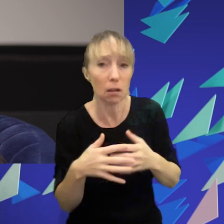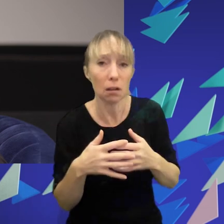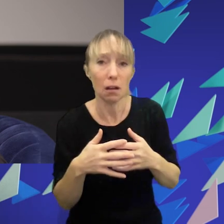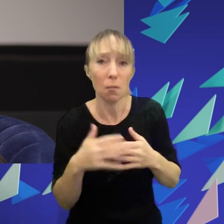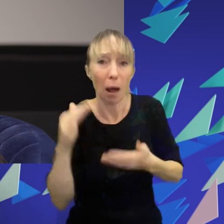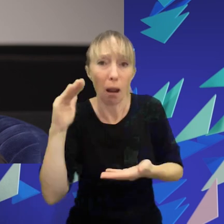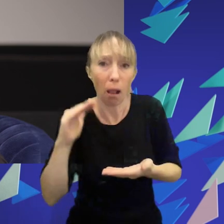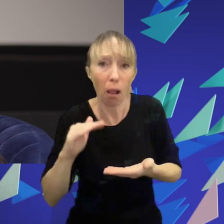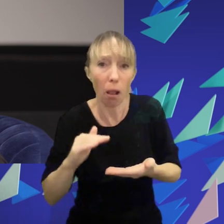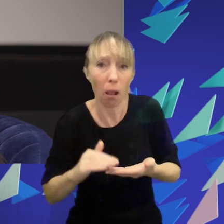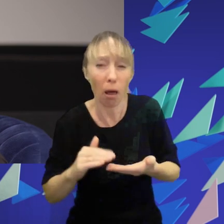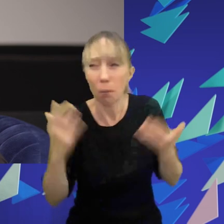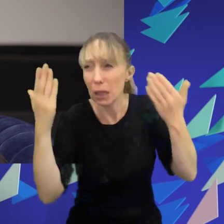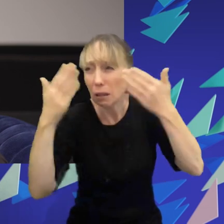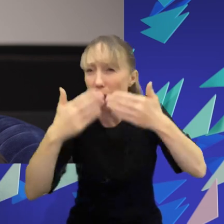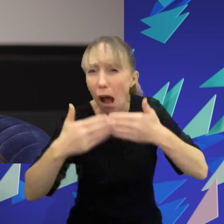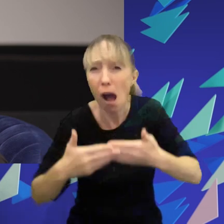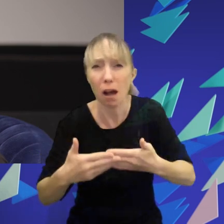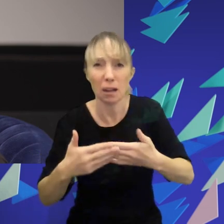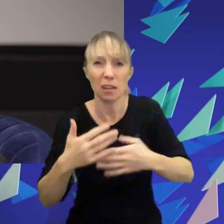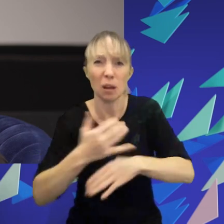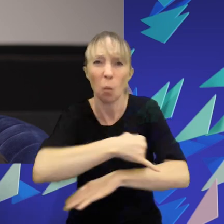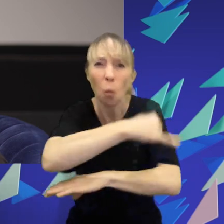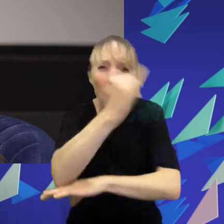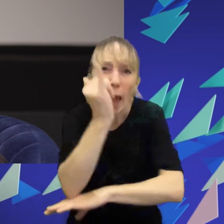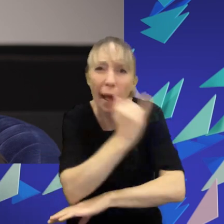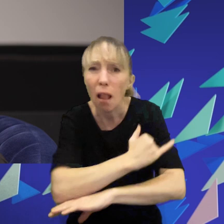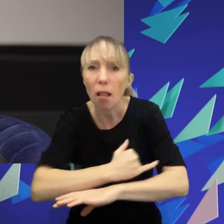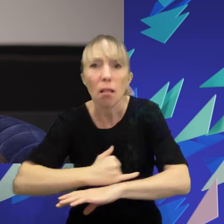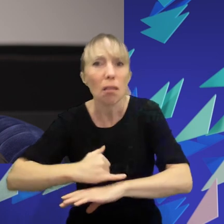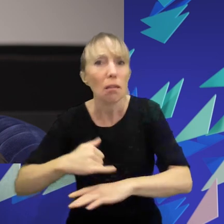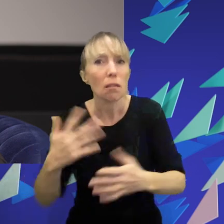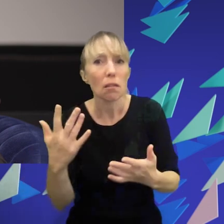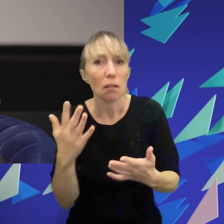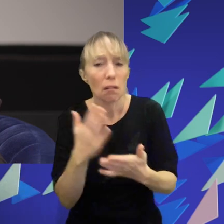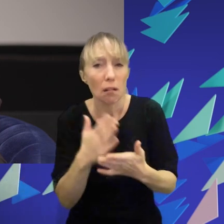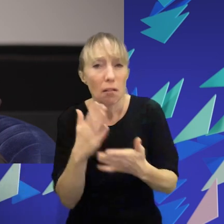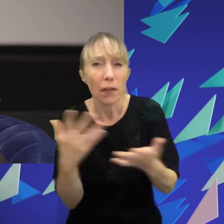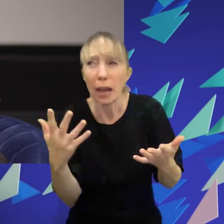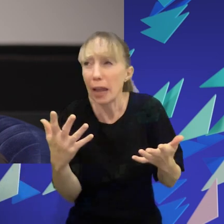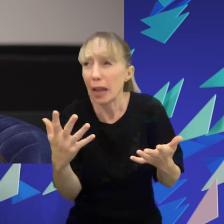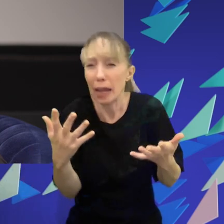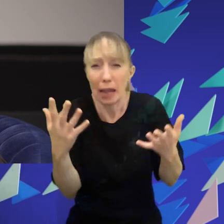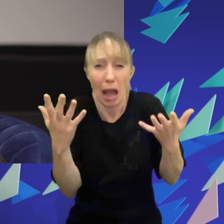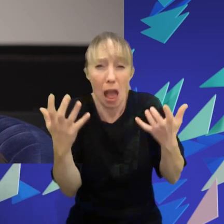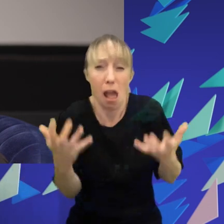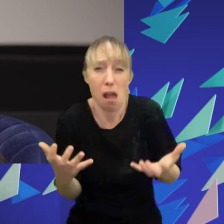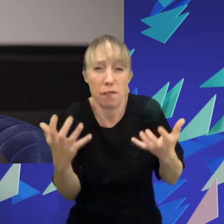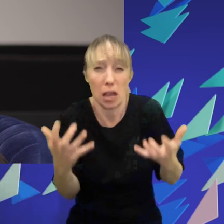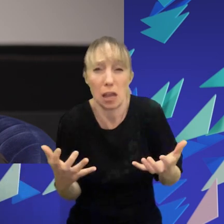finishing the oxygen and the darkness and whales there. So it was very heavy, right? I put audiences in the